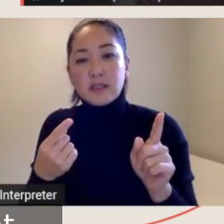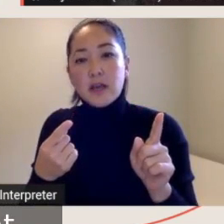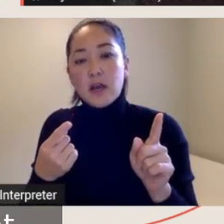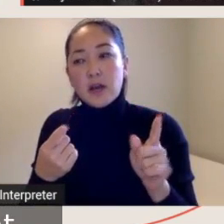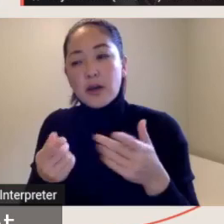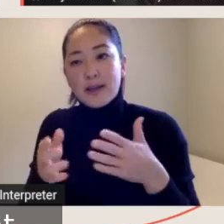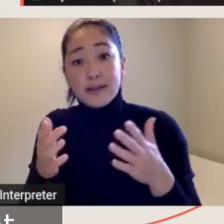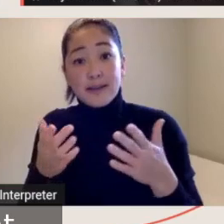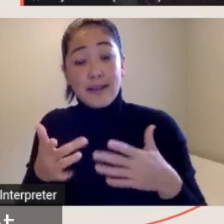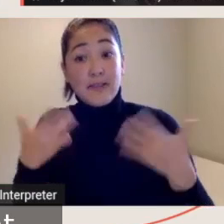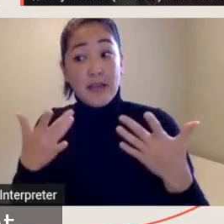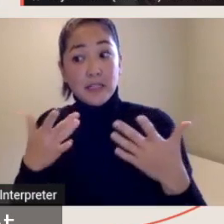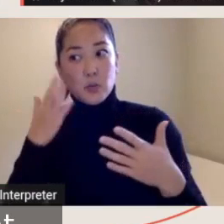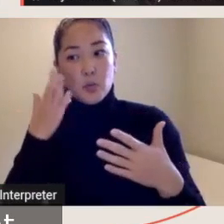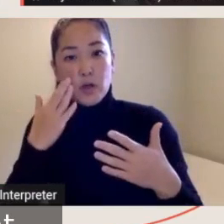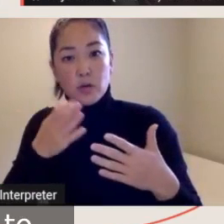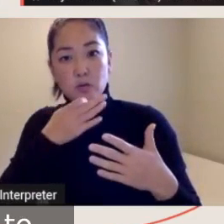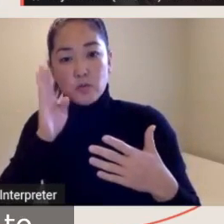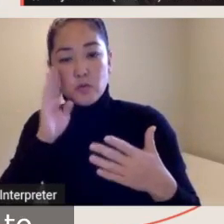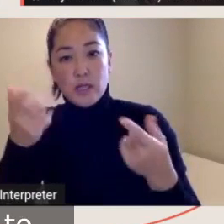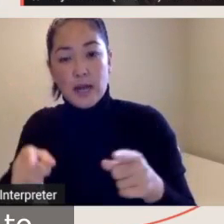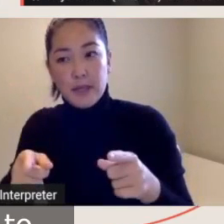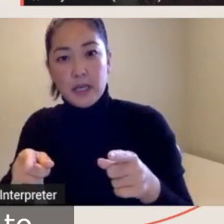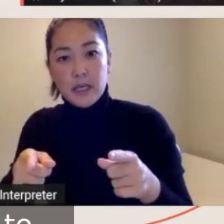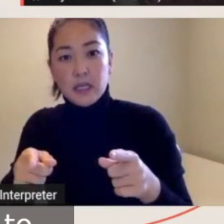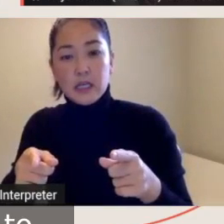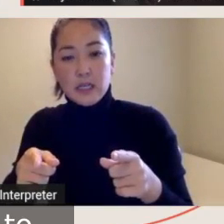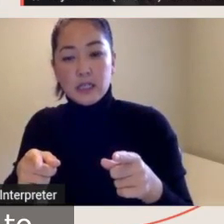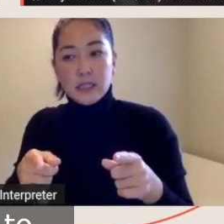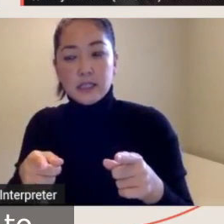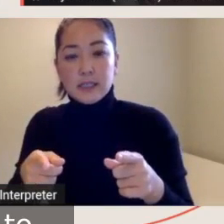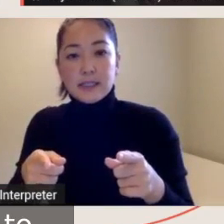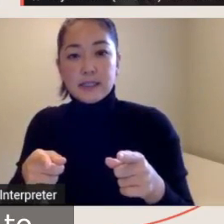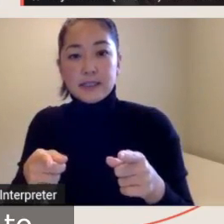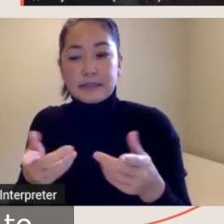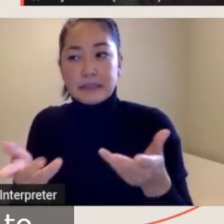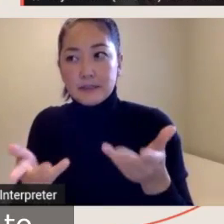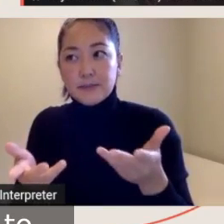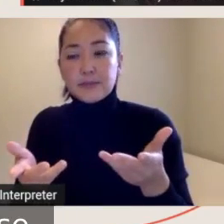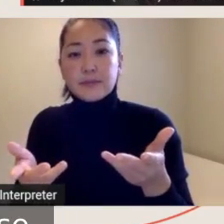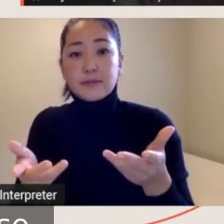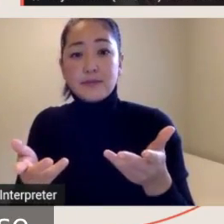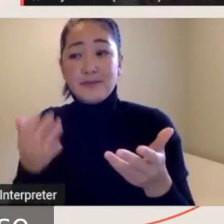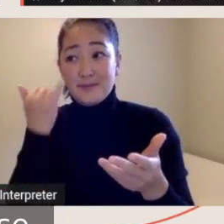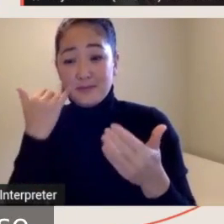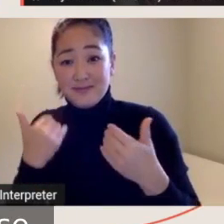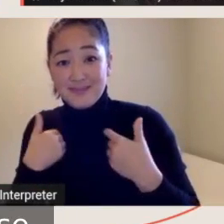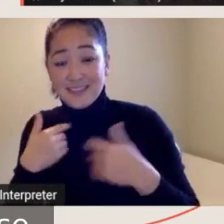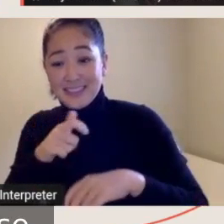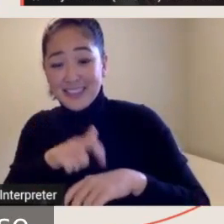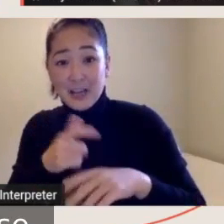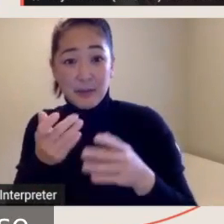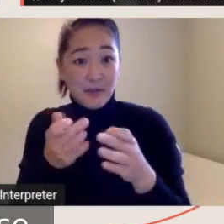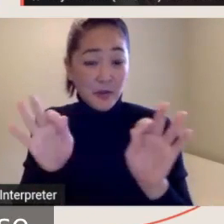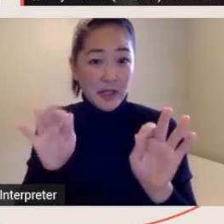facilitate what we knew was going to happen. And obviously, like, having as much as we had time and we were free, because again,